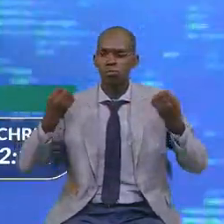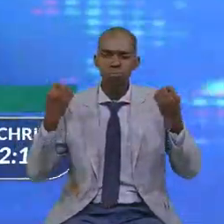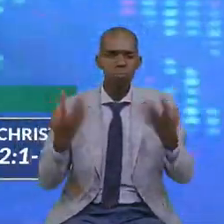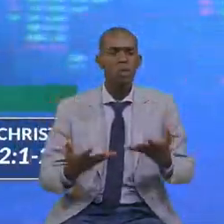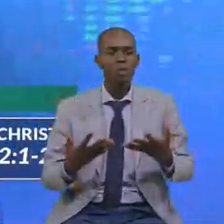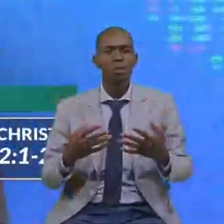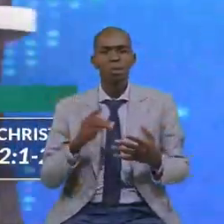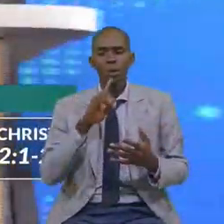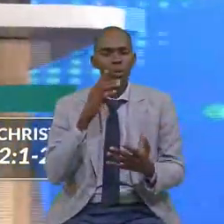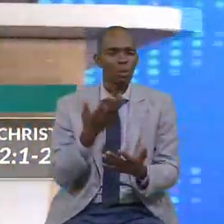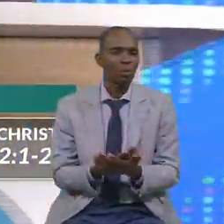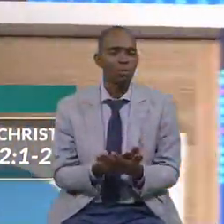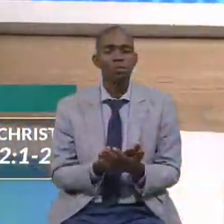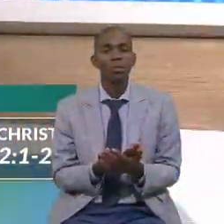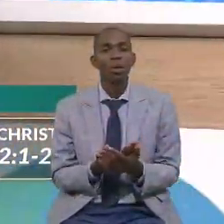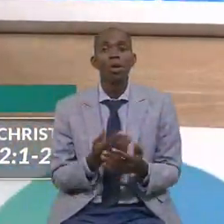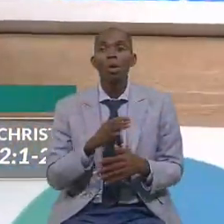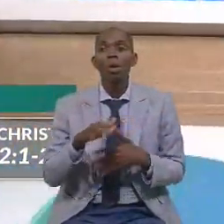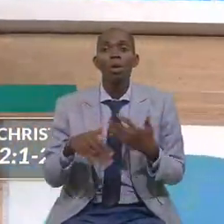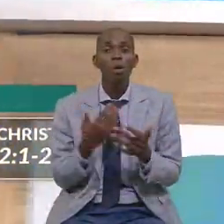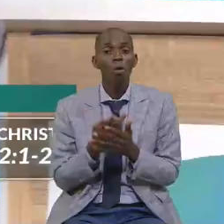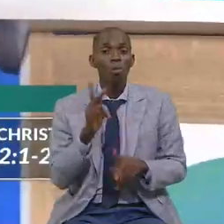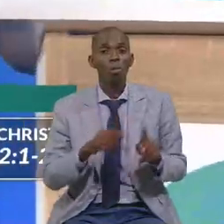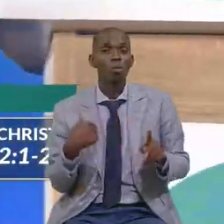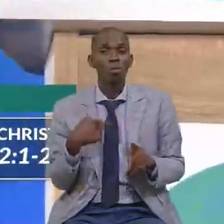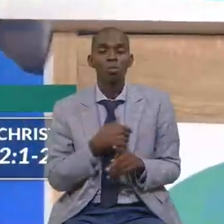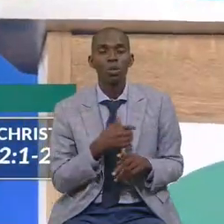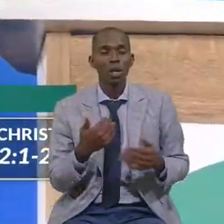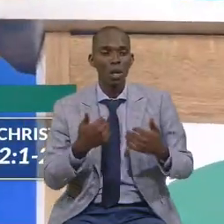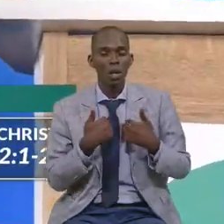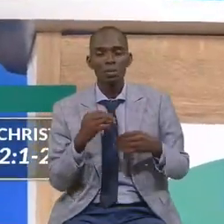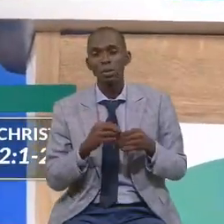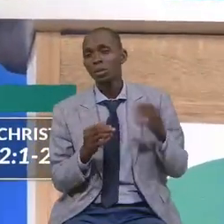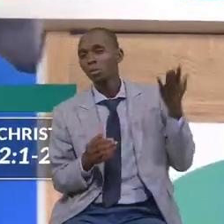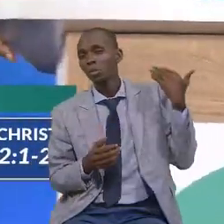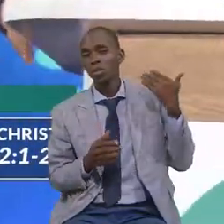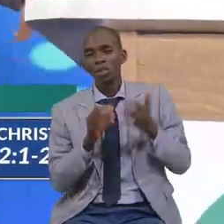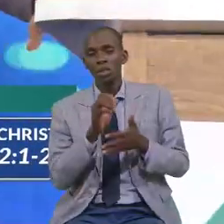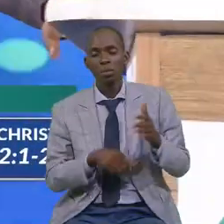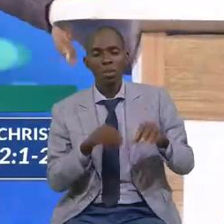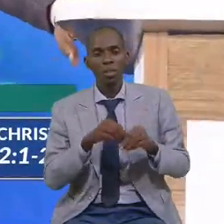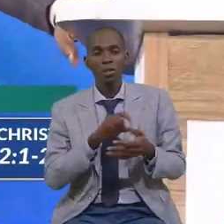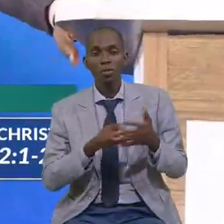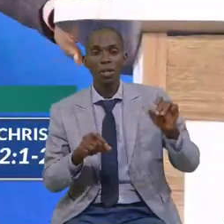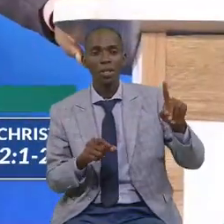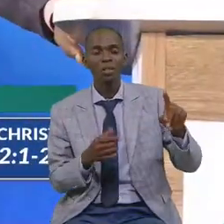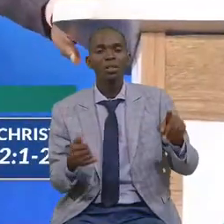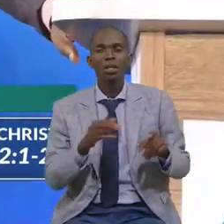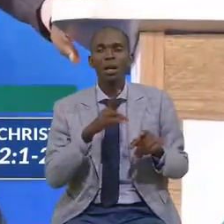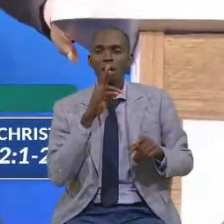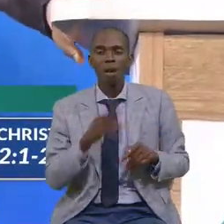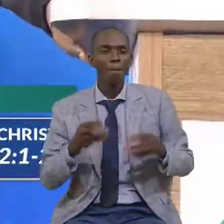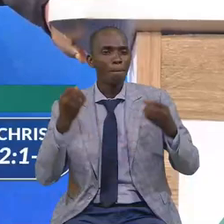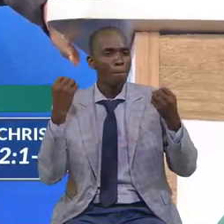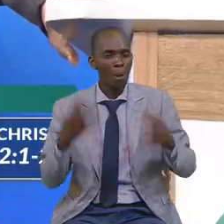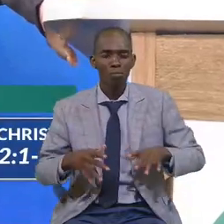mean? All the people we have in the previous chapter, in chapter 11, they're a cloud of